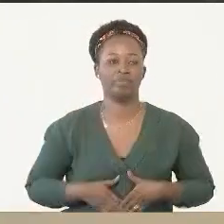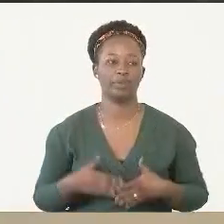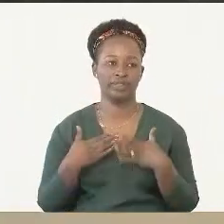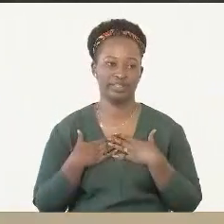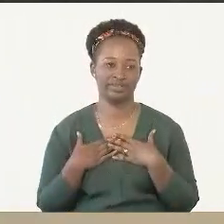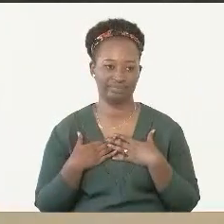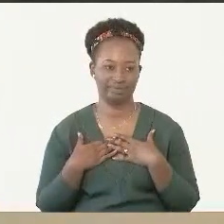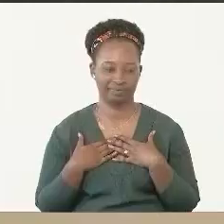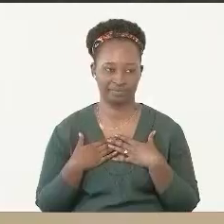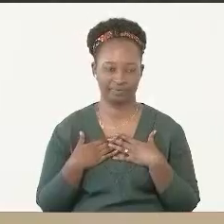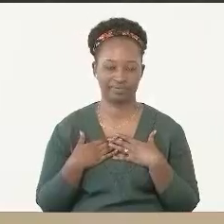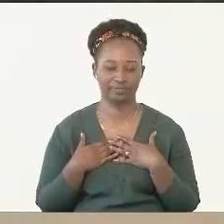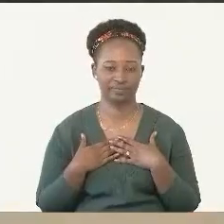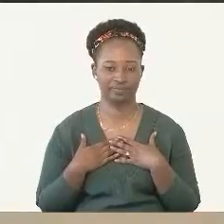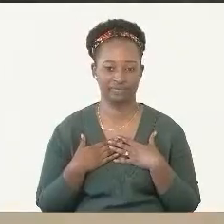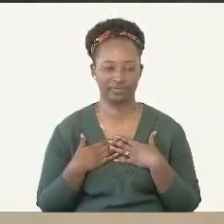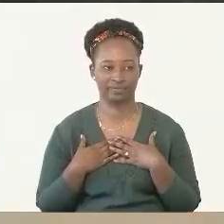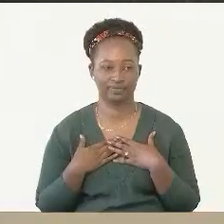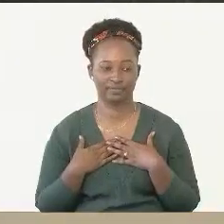the skin.